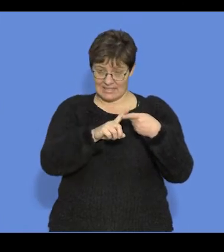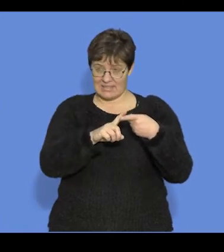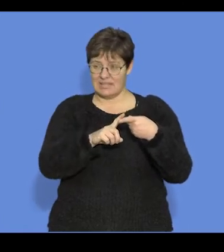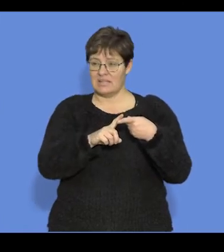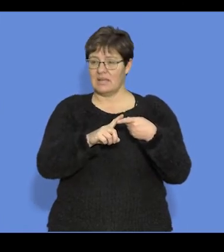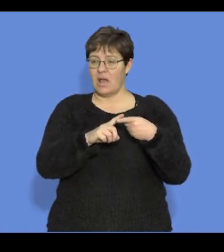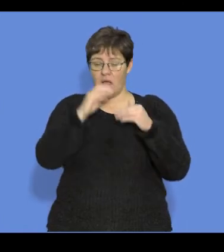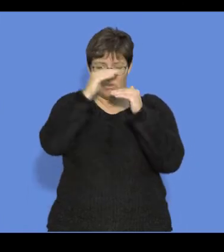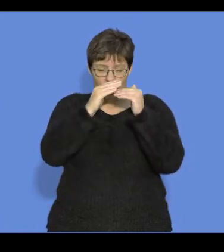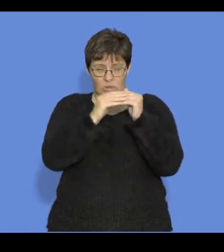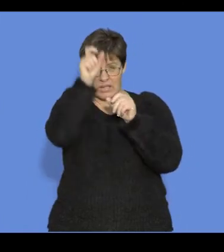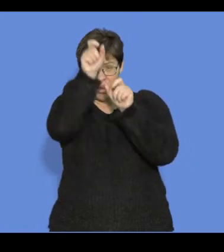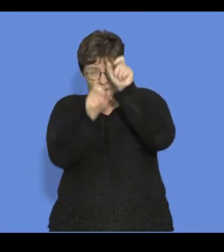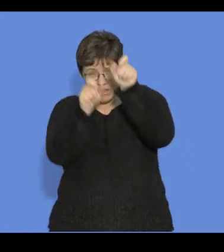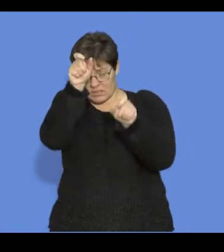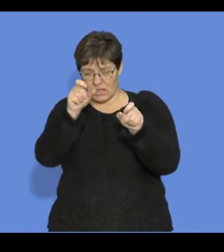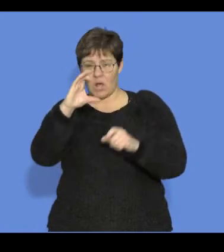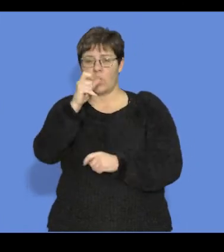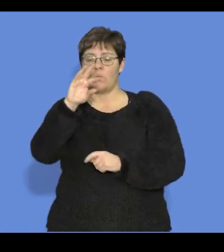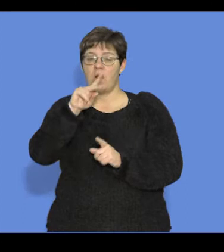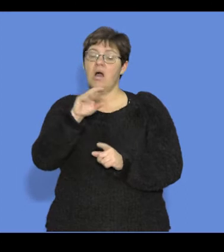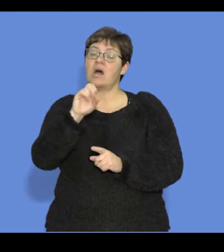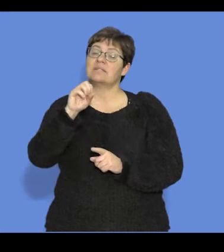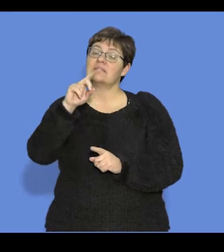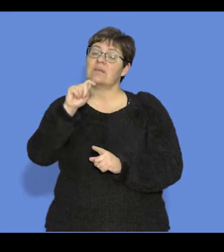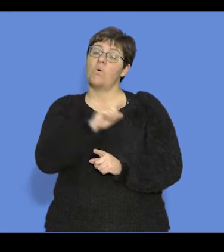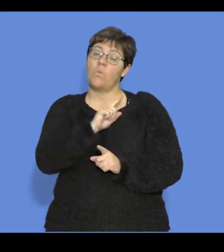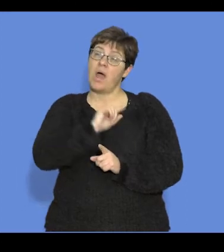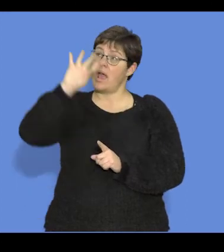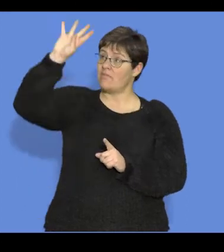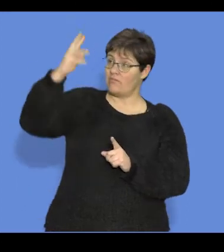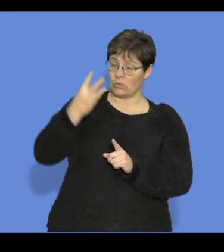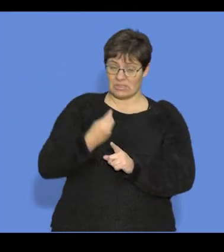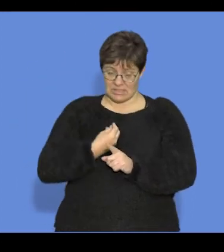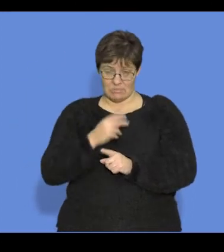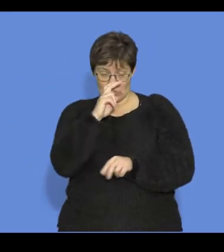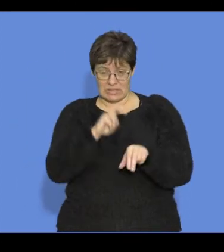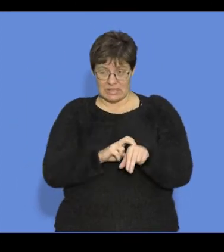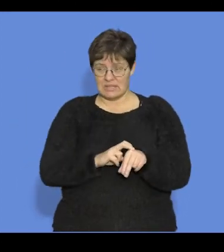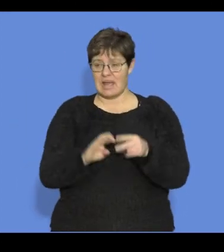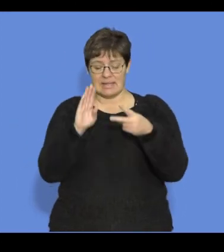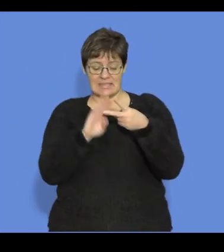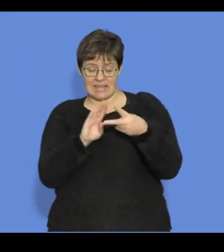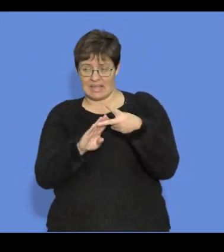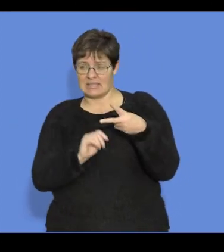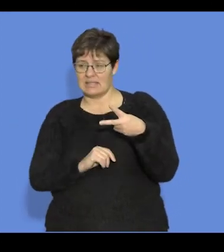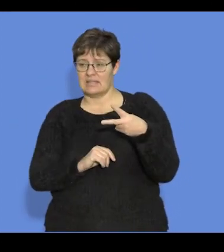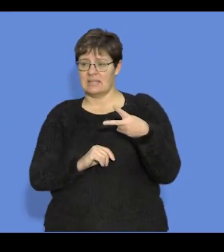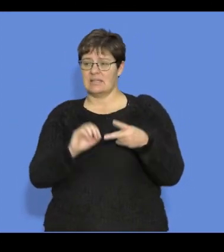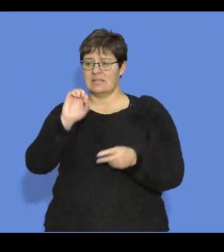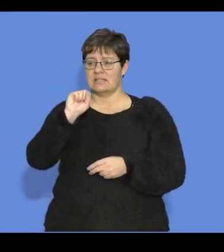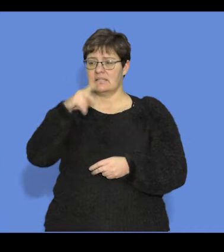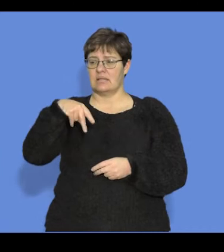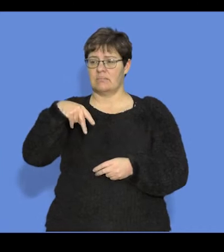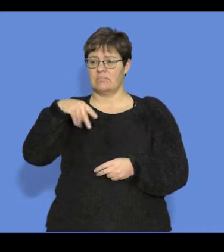with lots of chloroplasts because their main function is photosynthesis, and then the lower layers which are